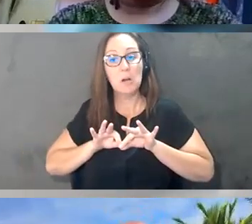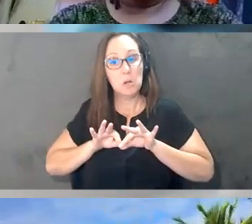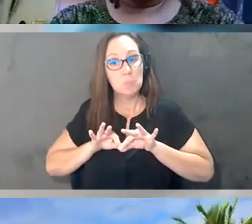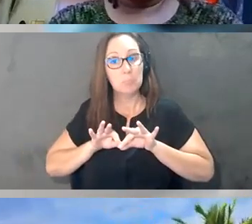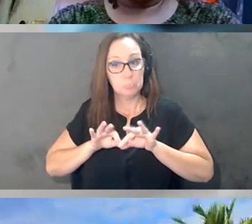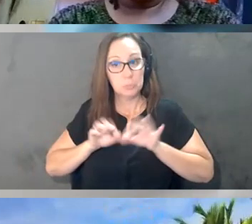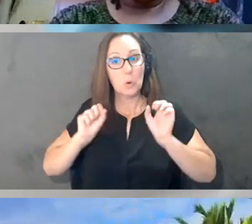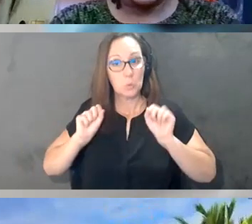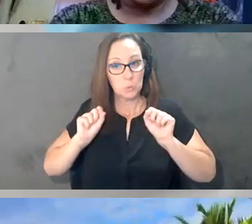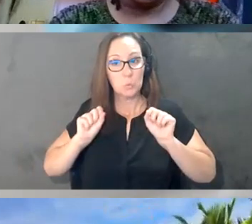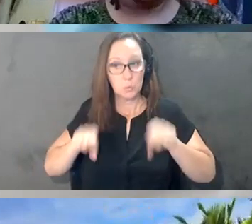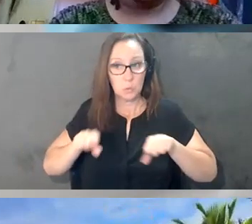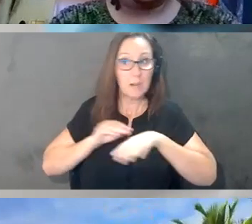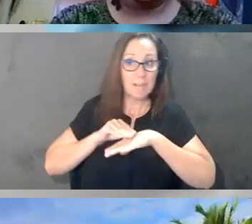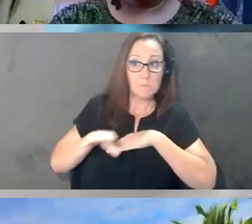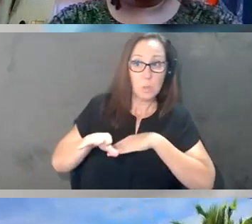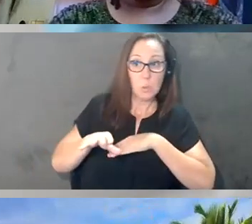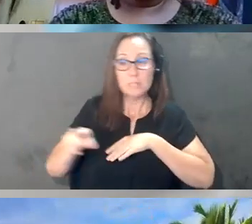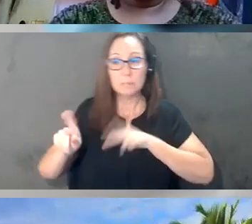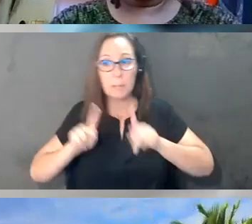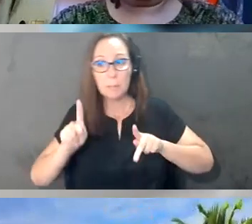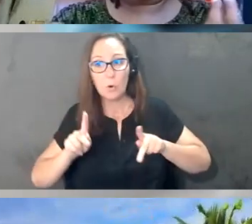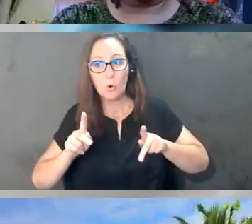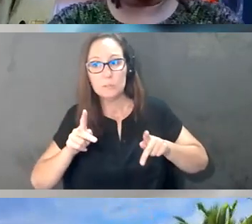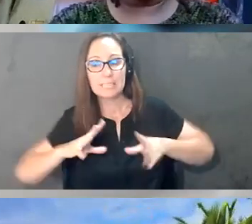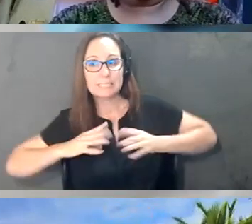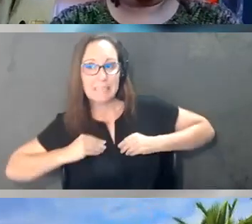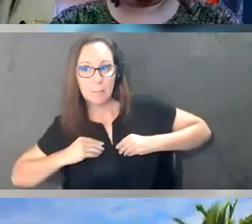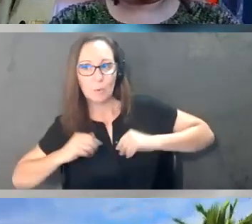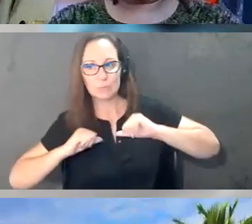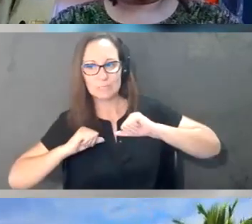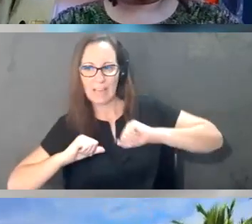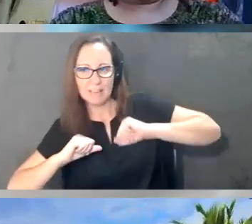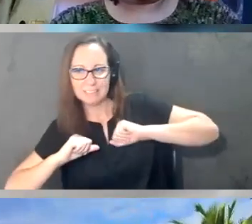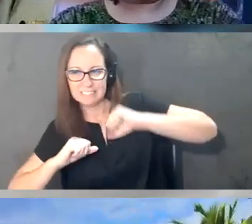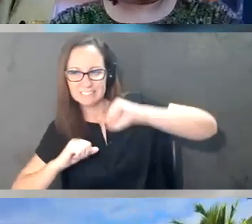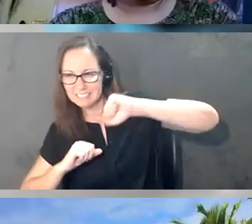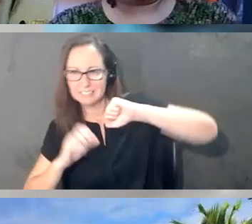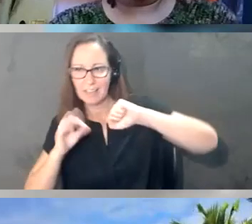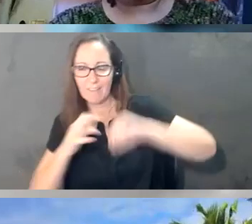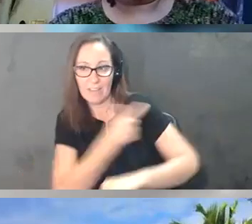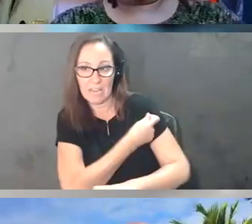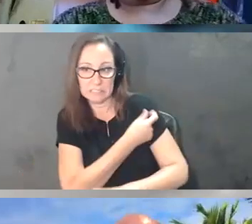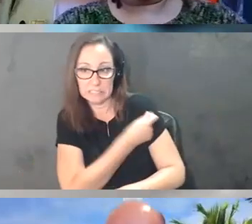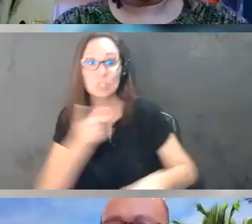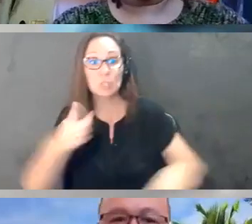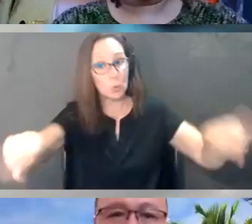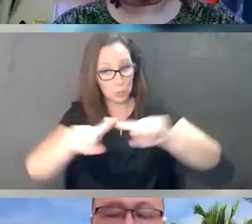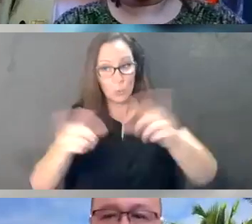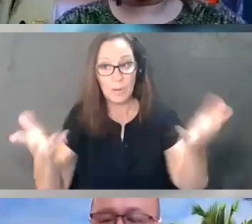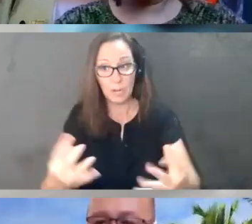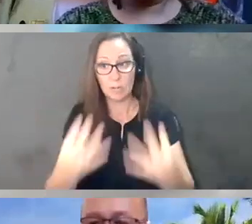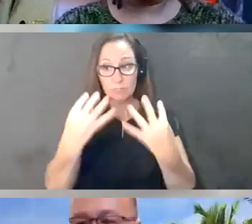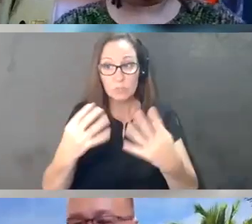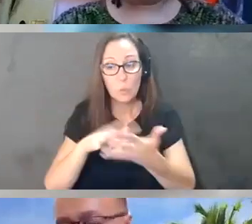the vaccine acceptance or hesitancy, but you are all here today to learn and be able to make the most informed decision